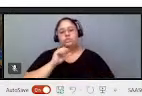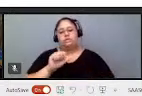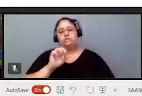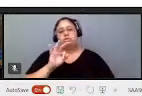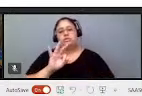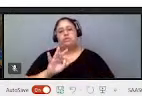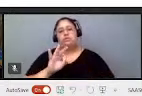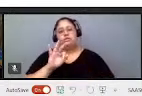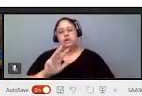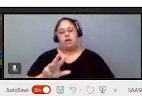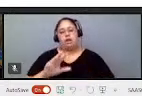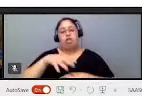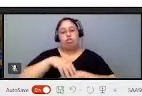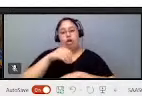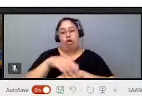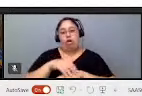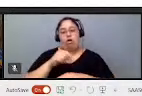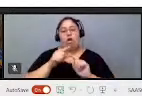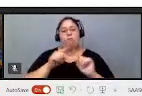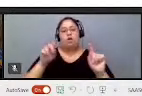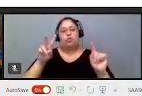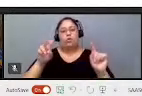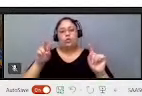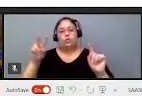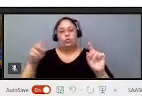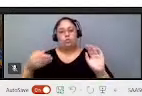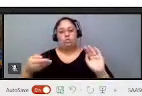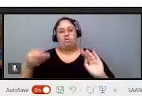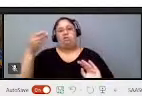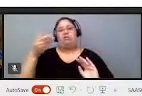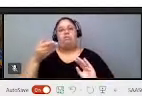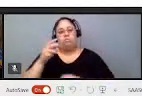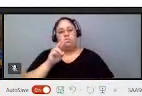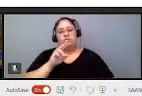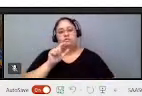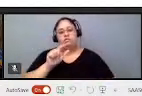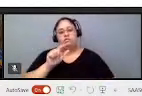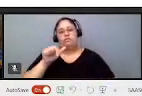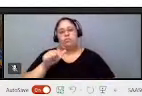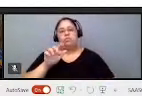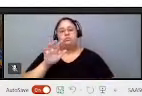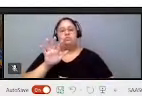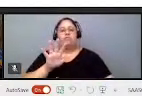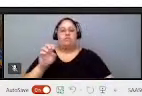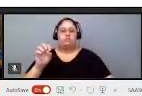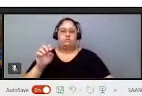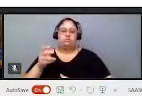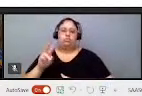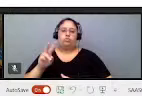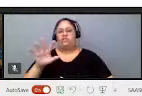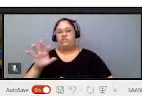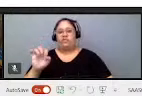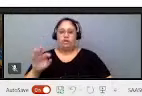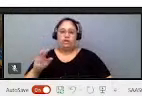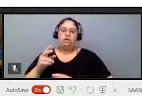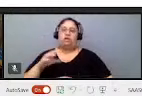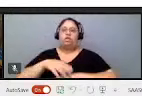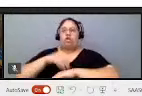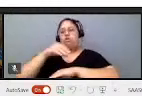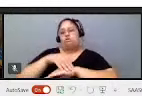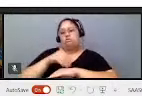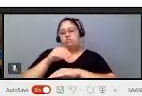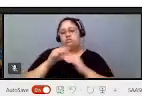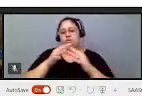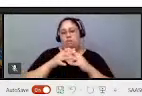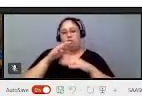2022 it was about $375,000 um now that would be equating to about $985